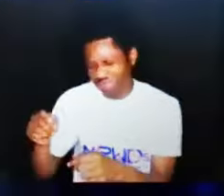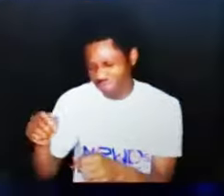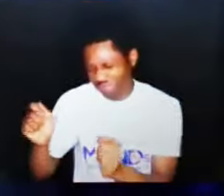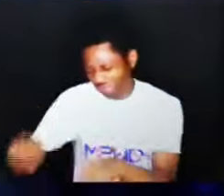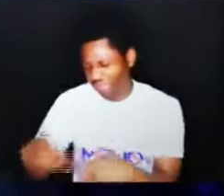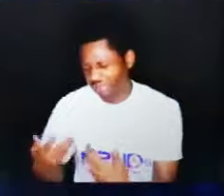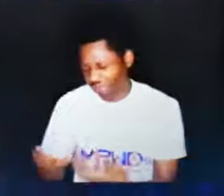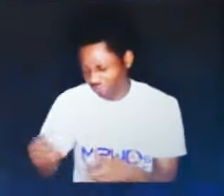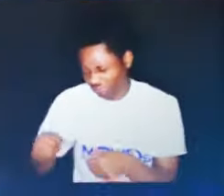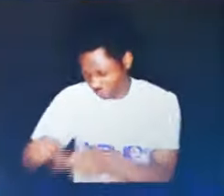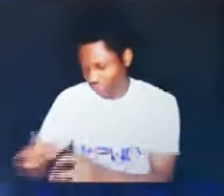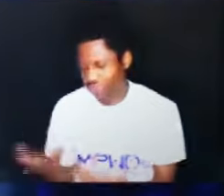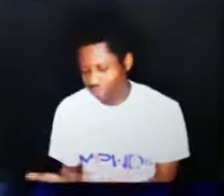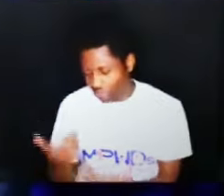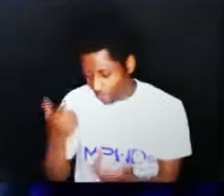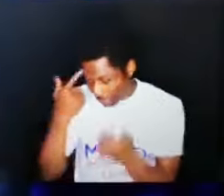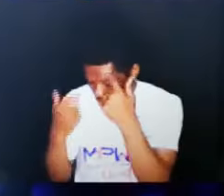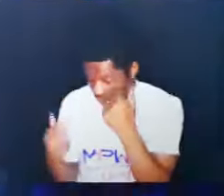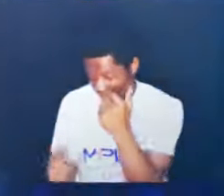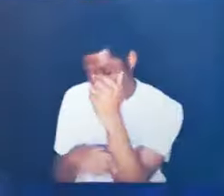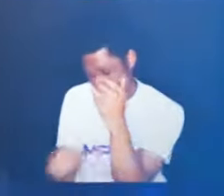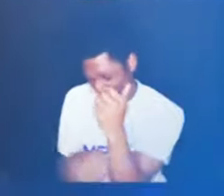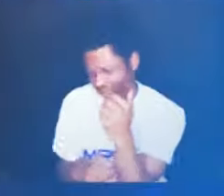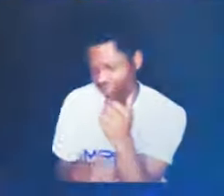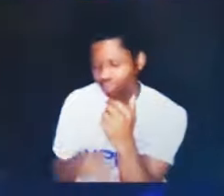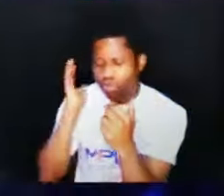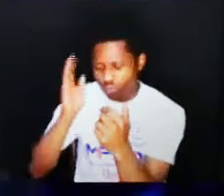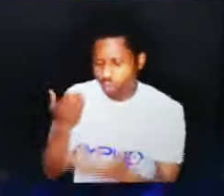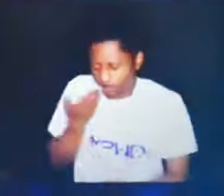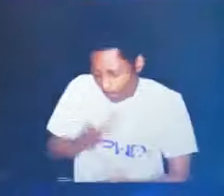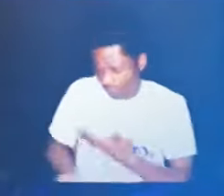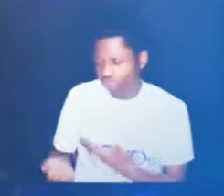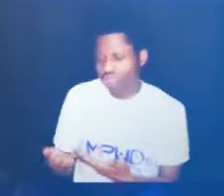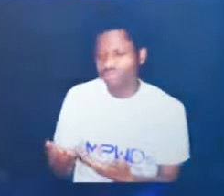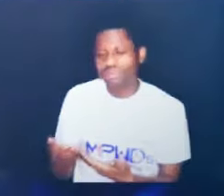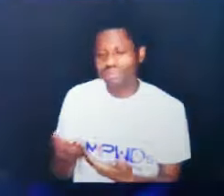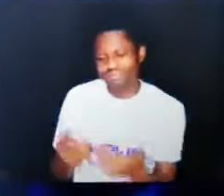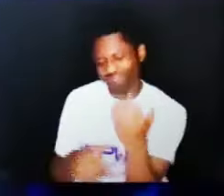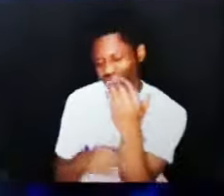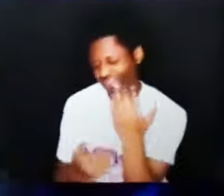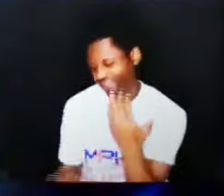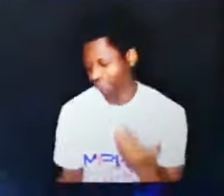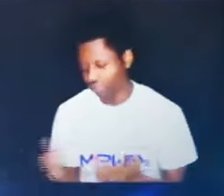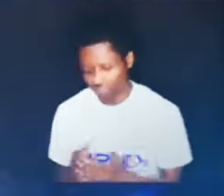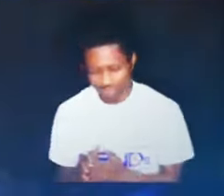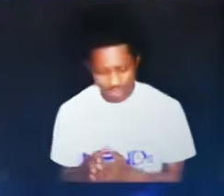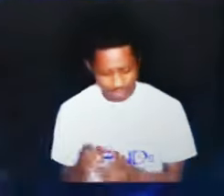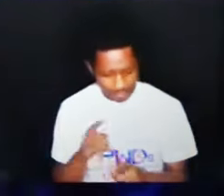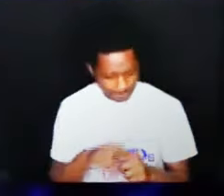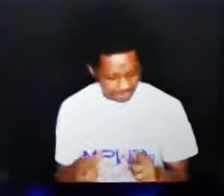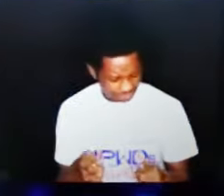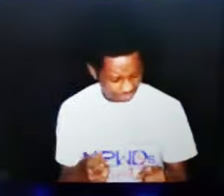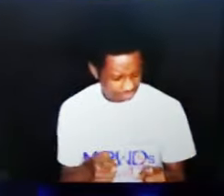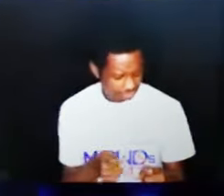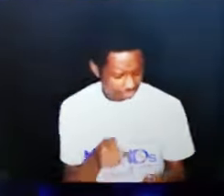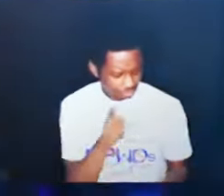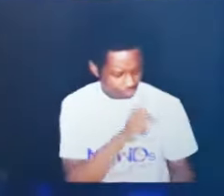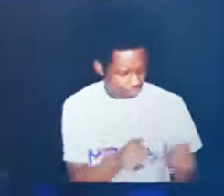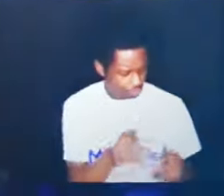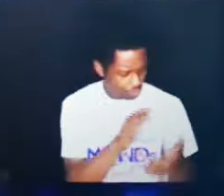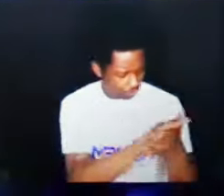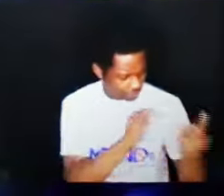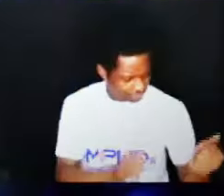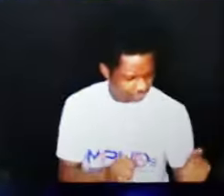give birth to the flesh. Unamu ebe unamu. But not so with us. So yendi entisa. You should not be surprised at